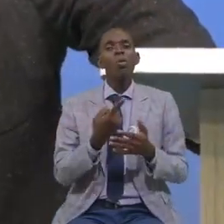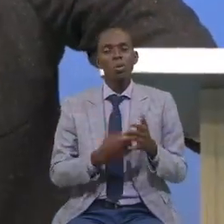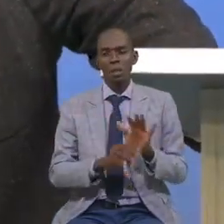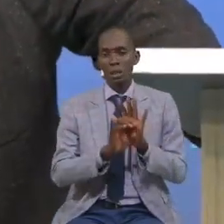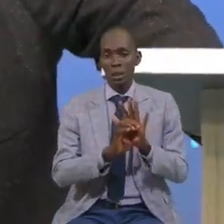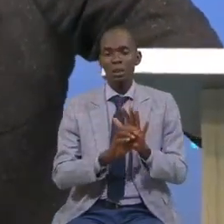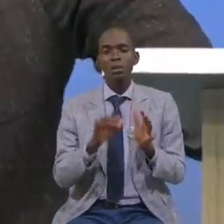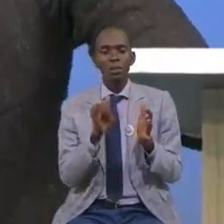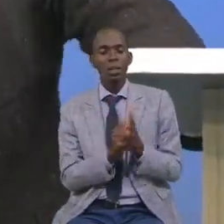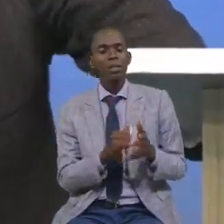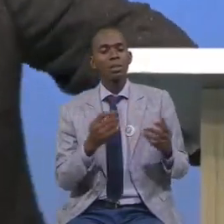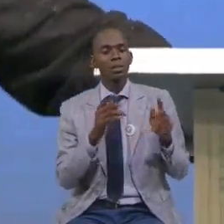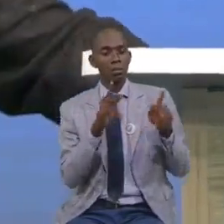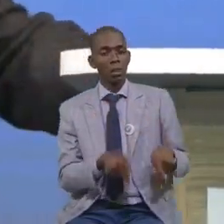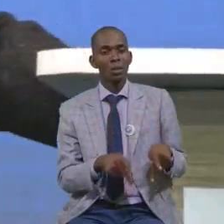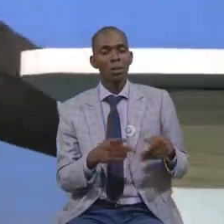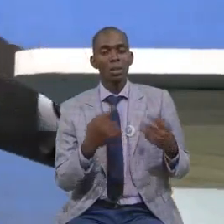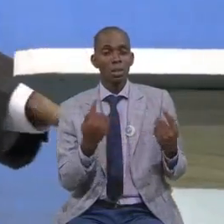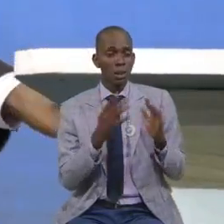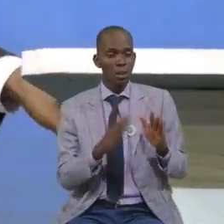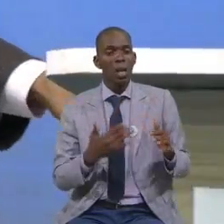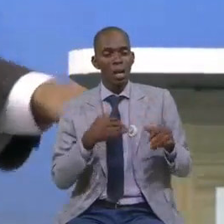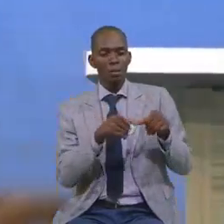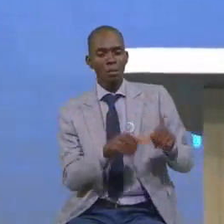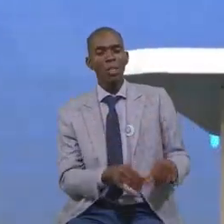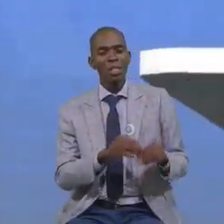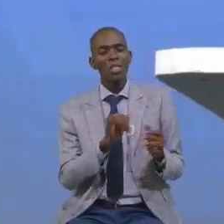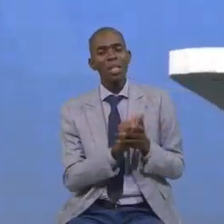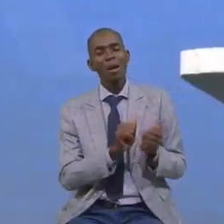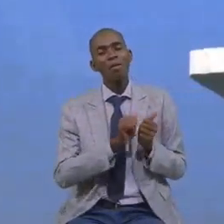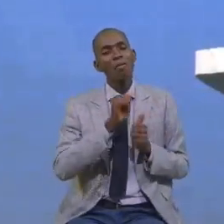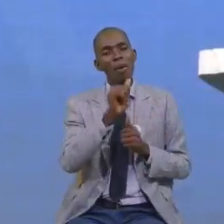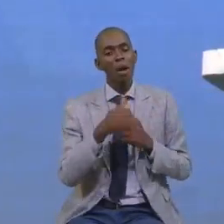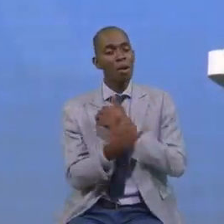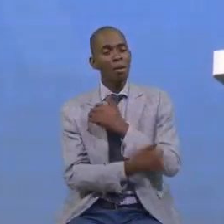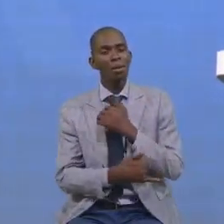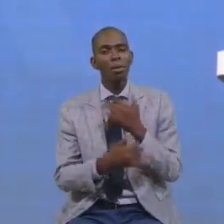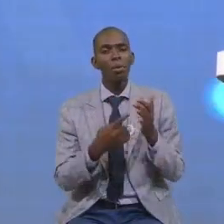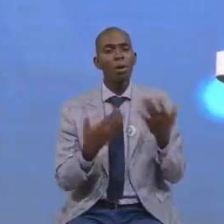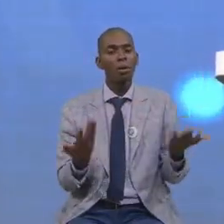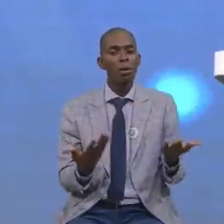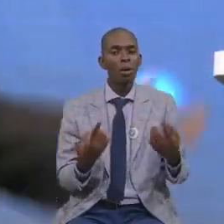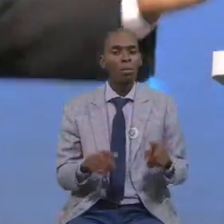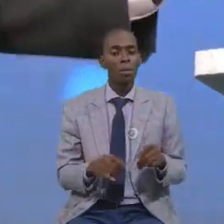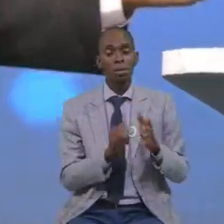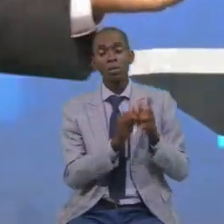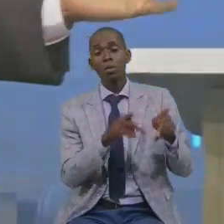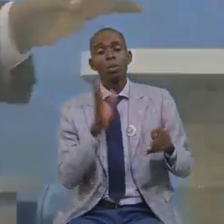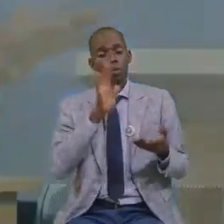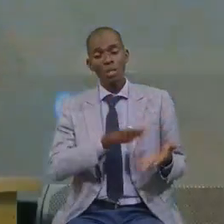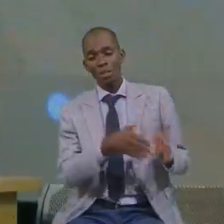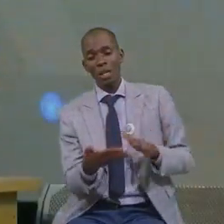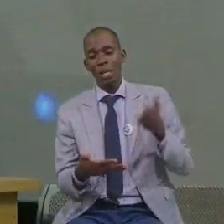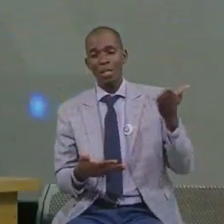had remained in the far country? He will die there and he will not be in fellowship with